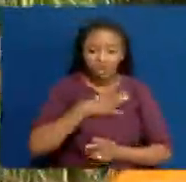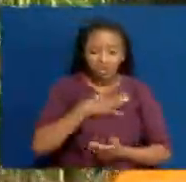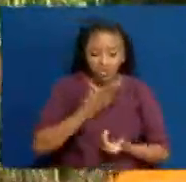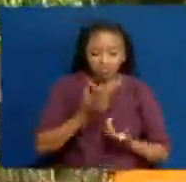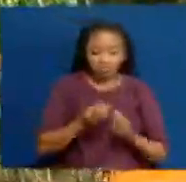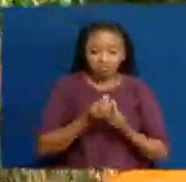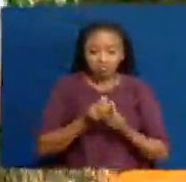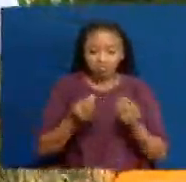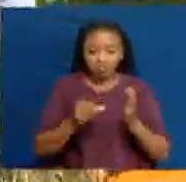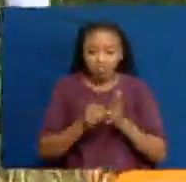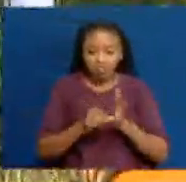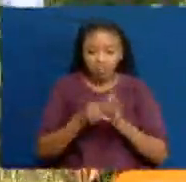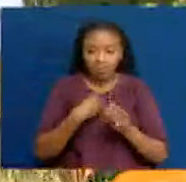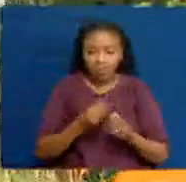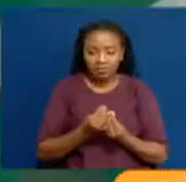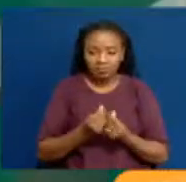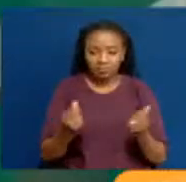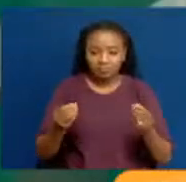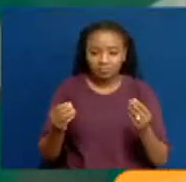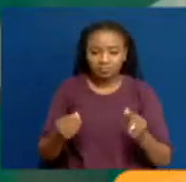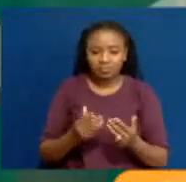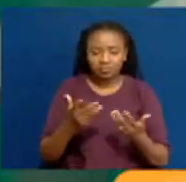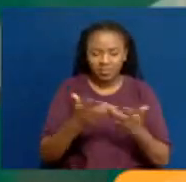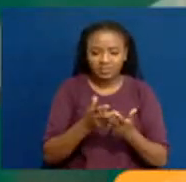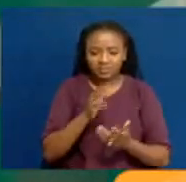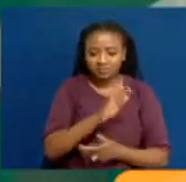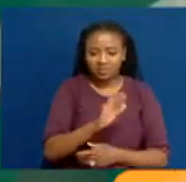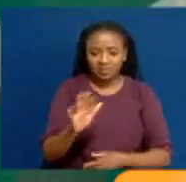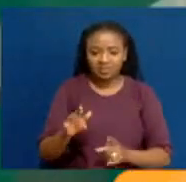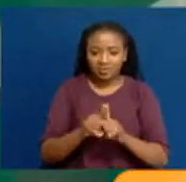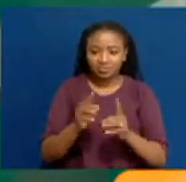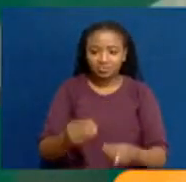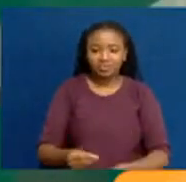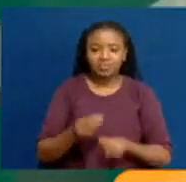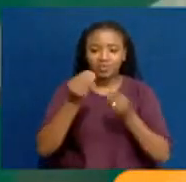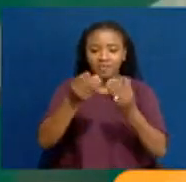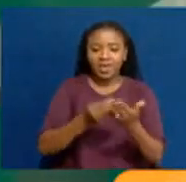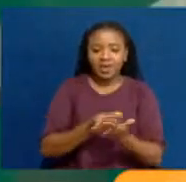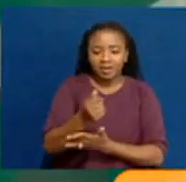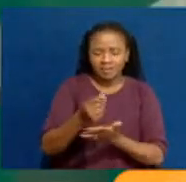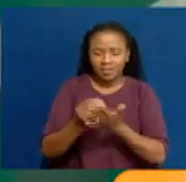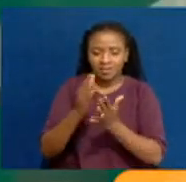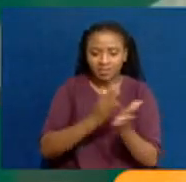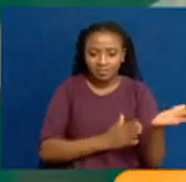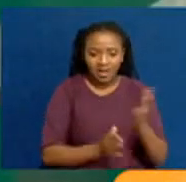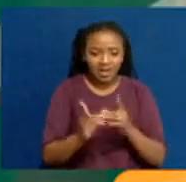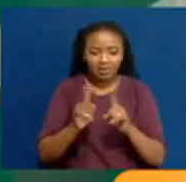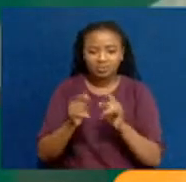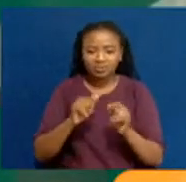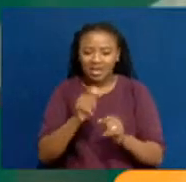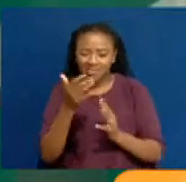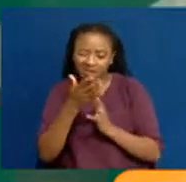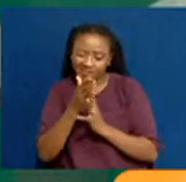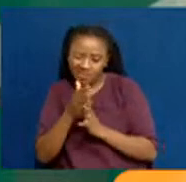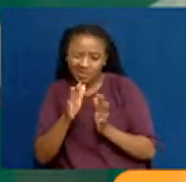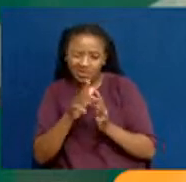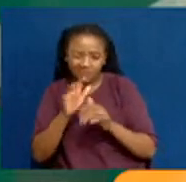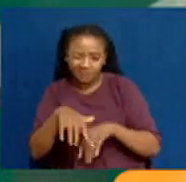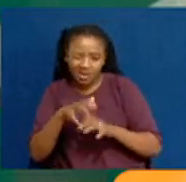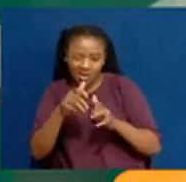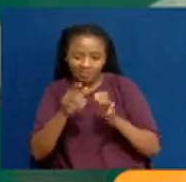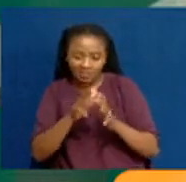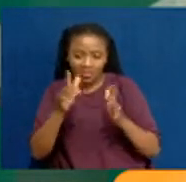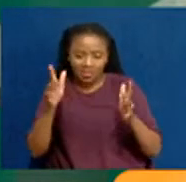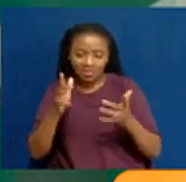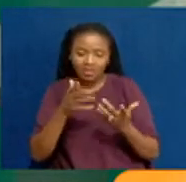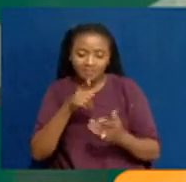solutions in smaller packages for them, and we provide payment plans. And then we have the mid-sized farms. We like to call them telephone farmers.